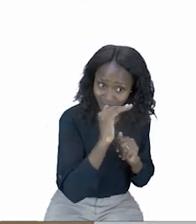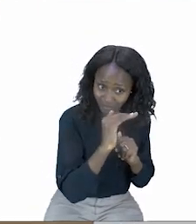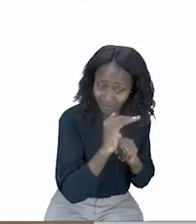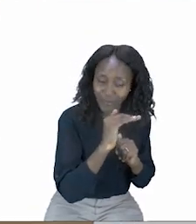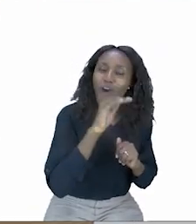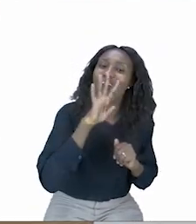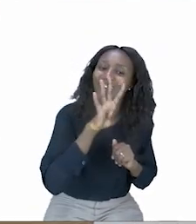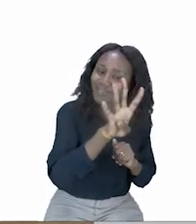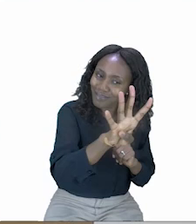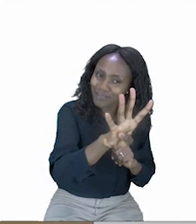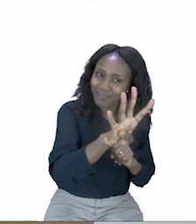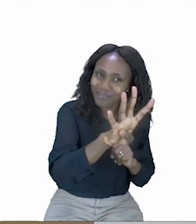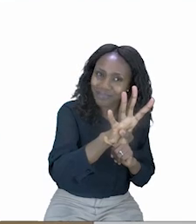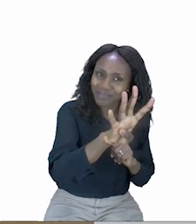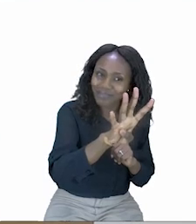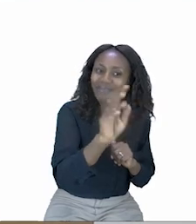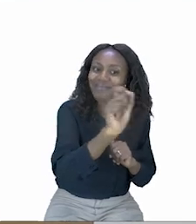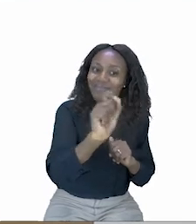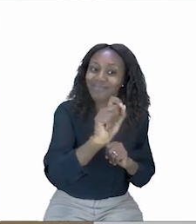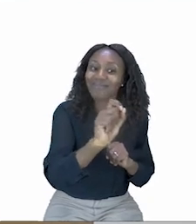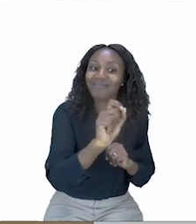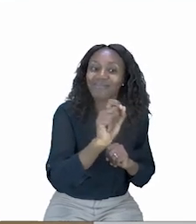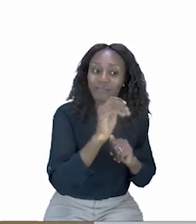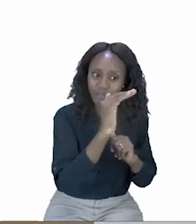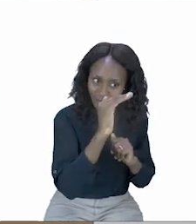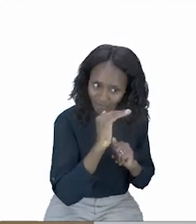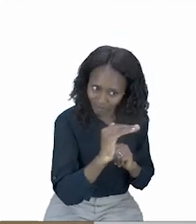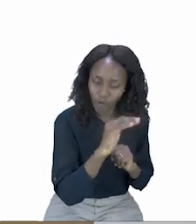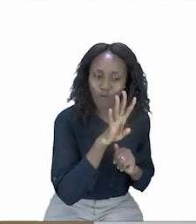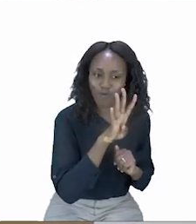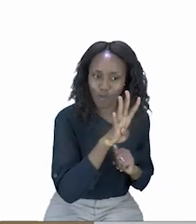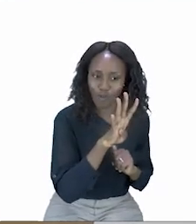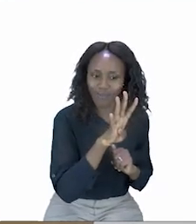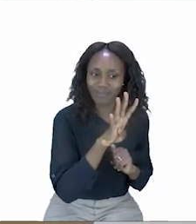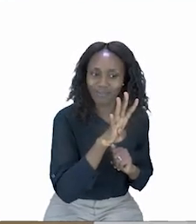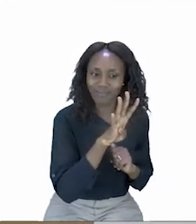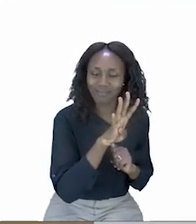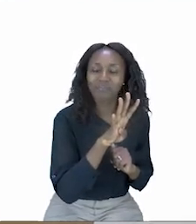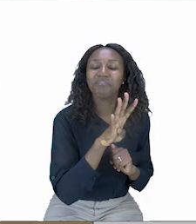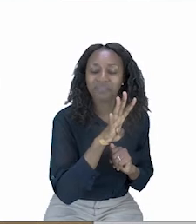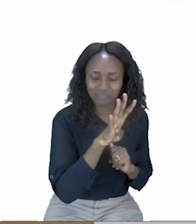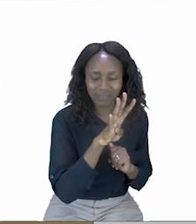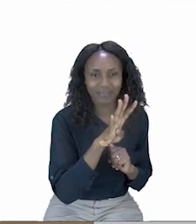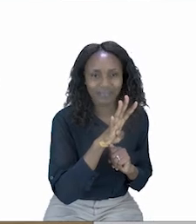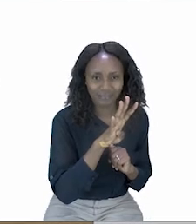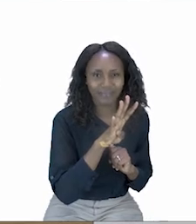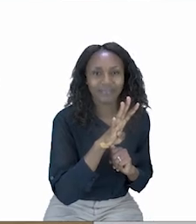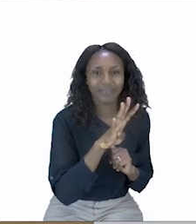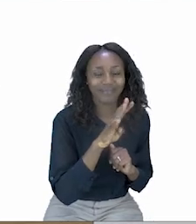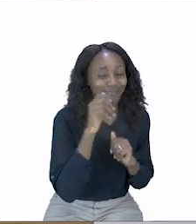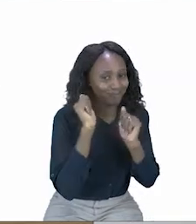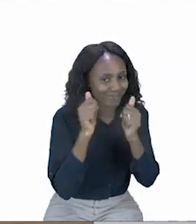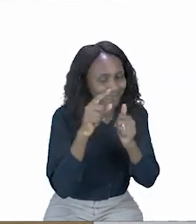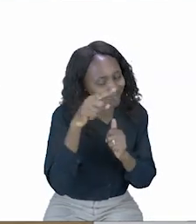is 4. So you are going to write in the next box the number 4. Very